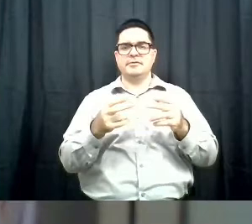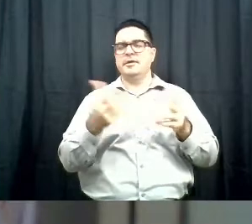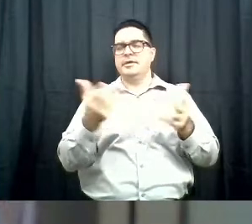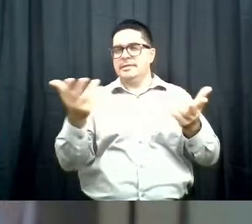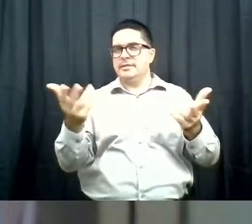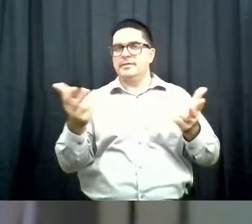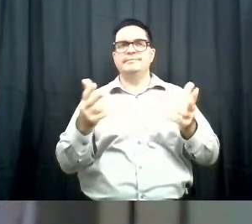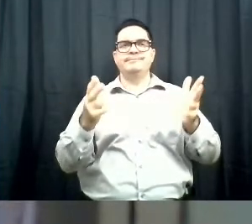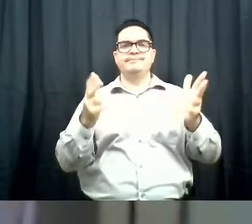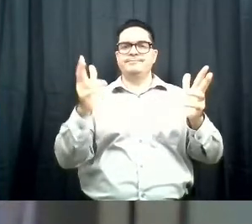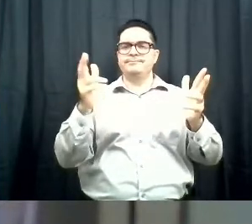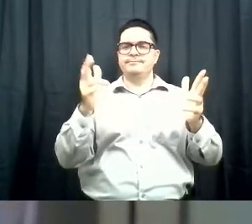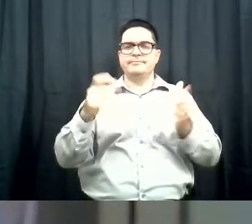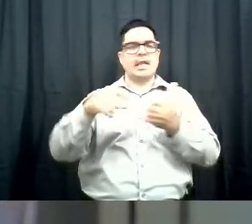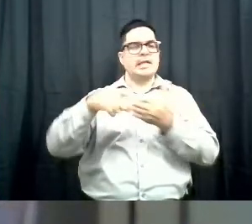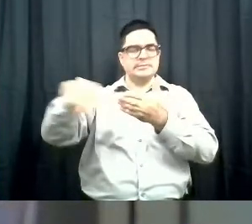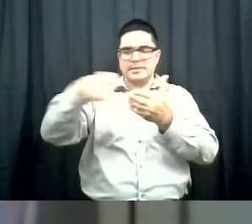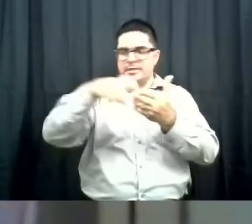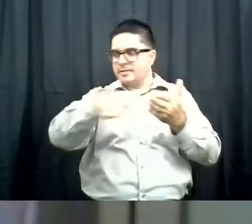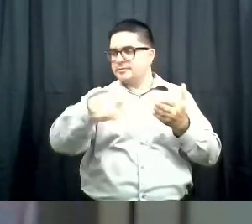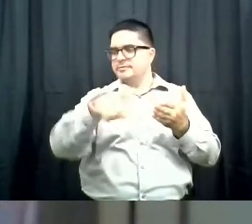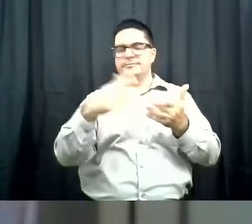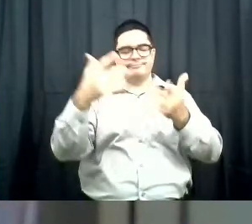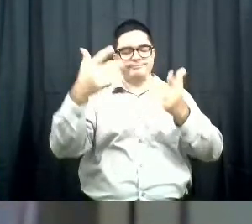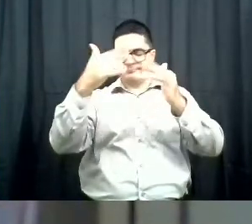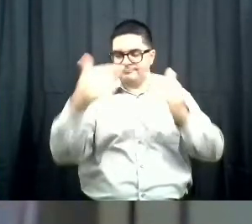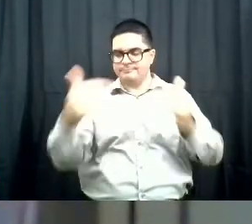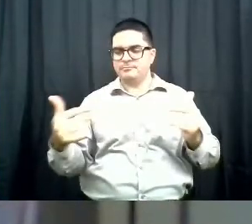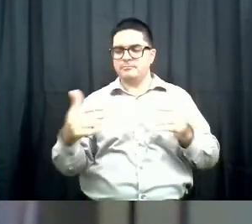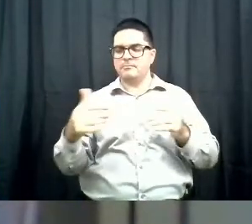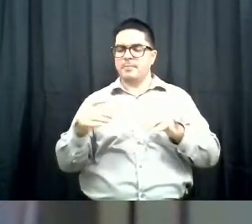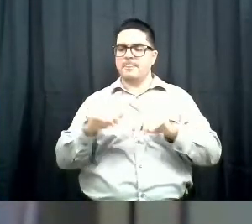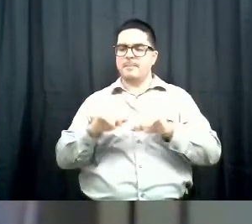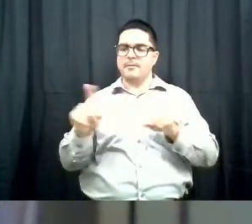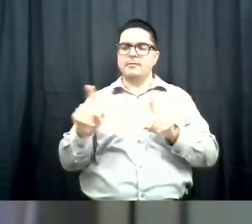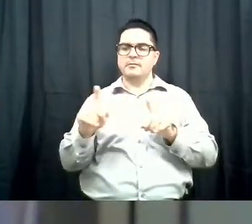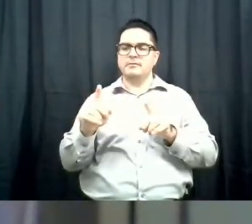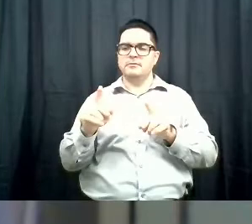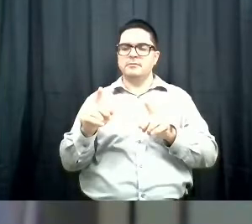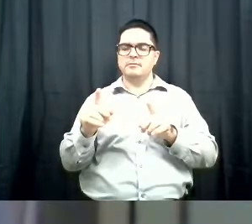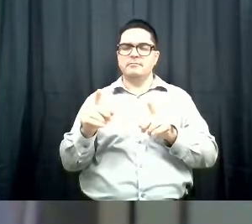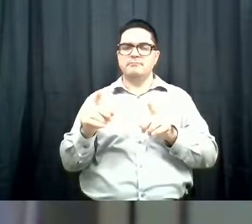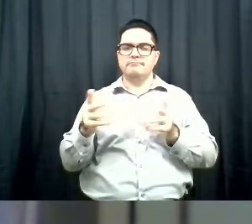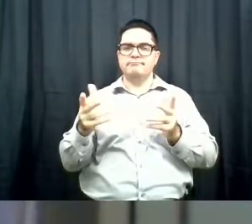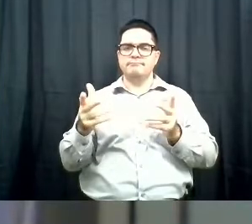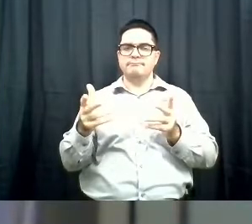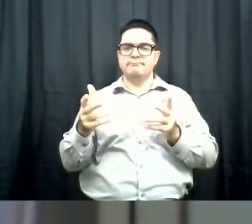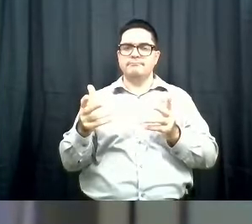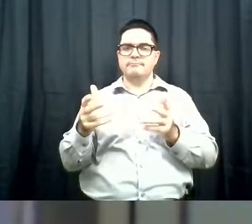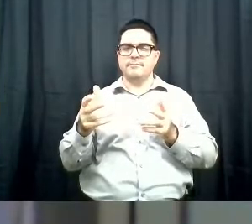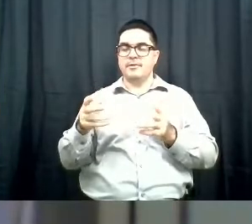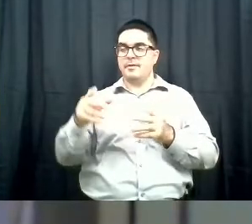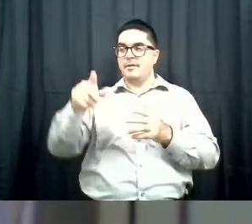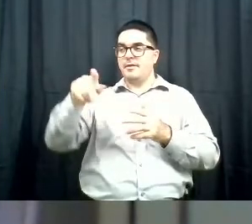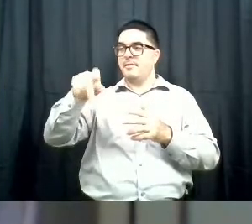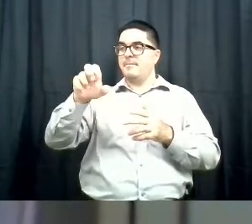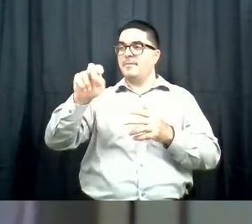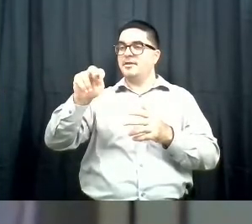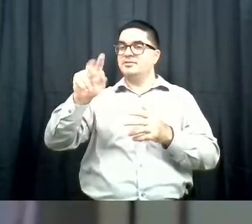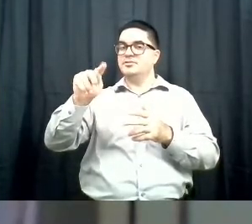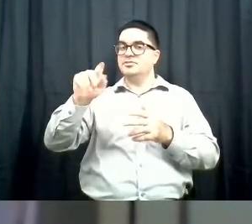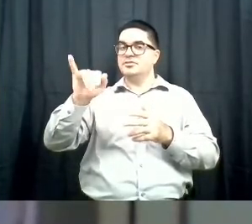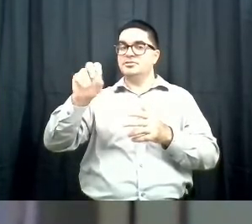the tax estimates or whatever. But a lot of that is just the pension PAYGO cost. If you didn't pay that,